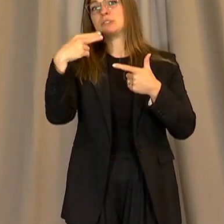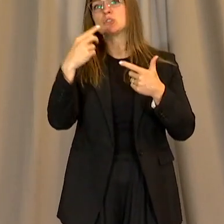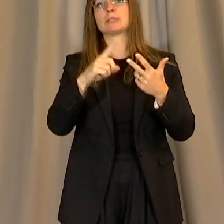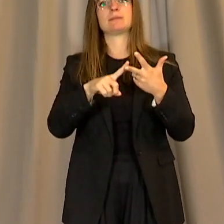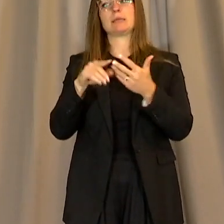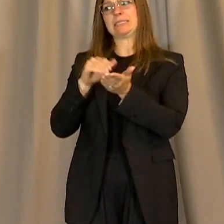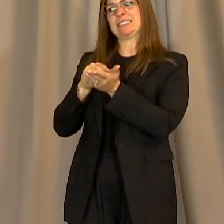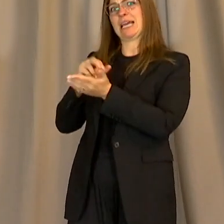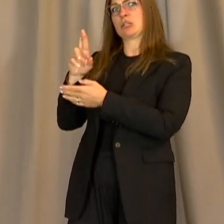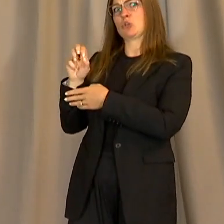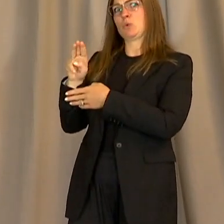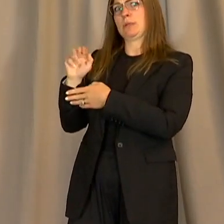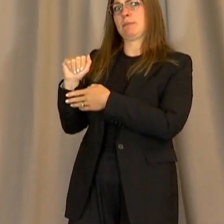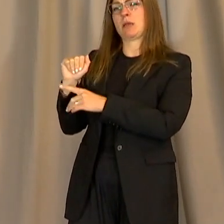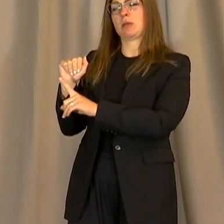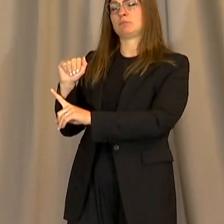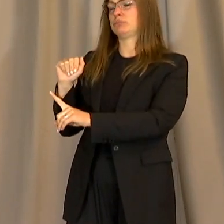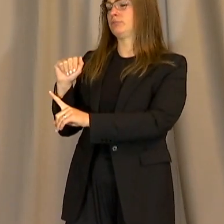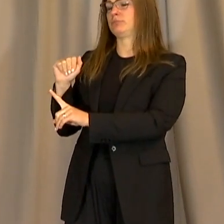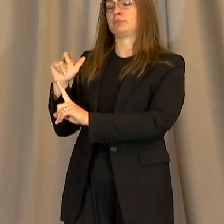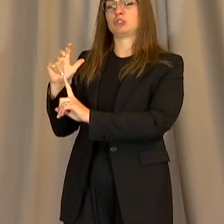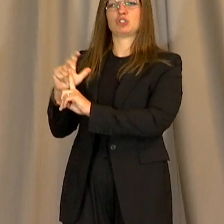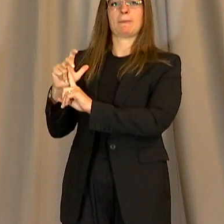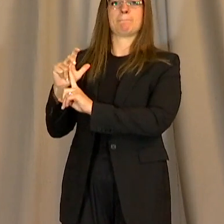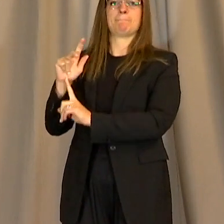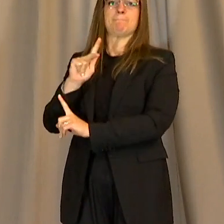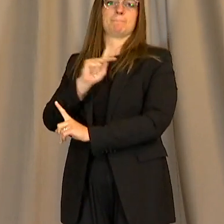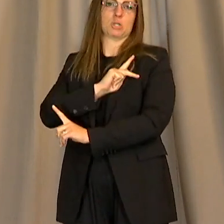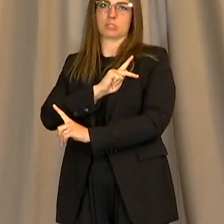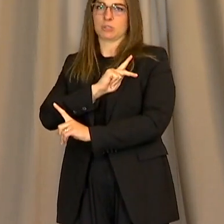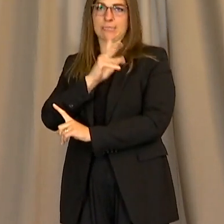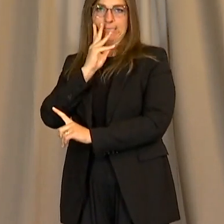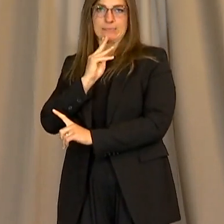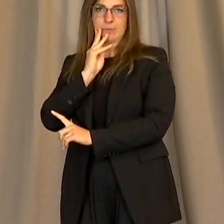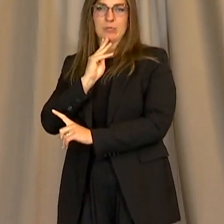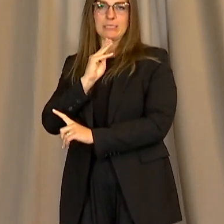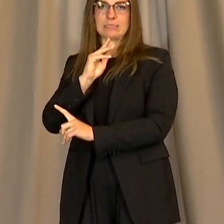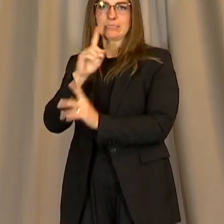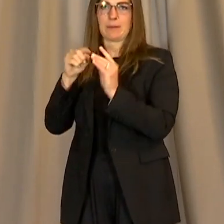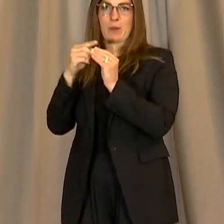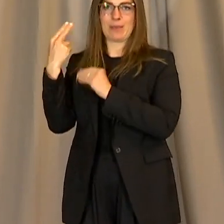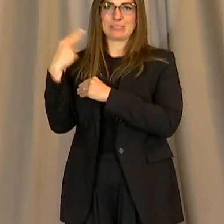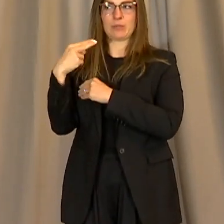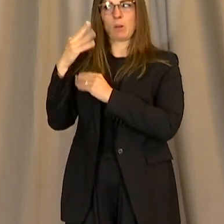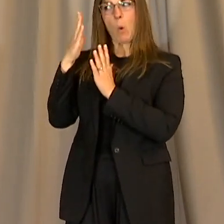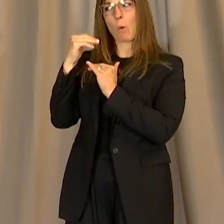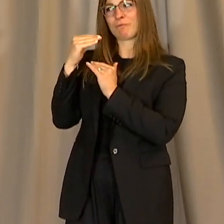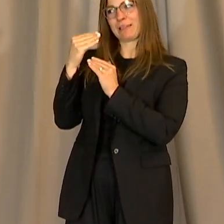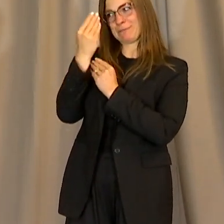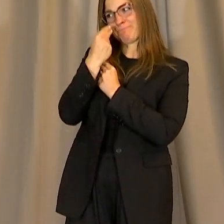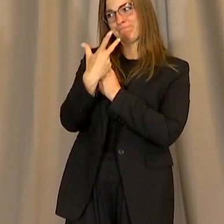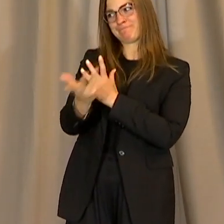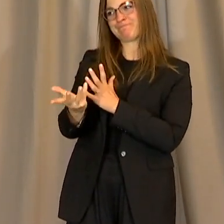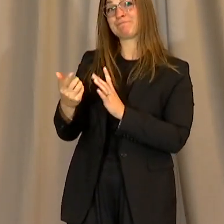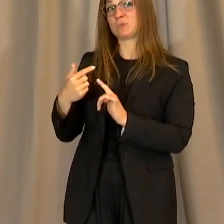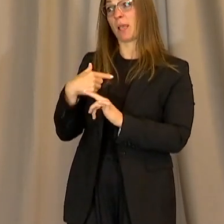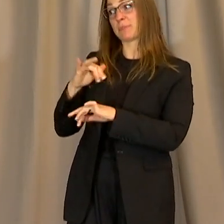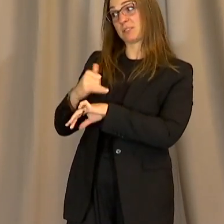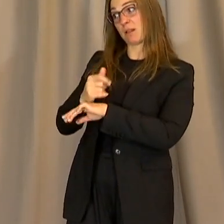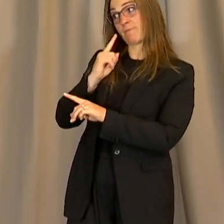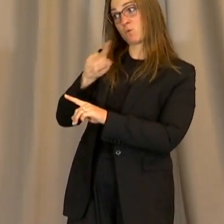Dr. Rema has a great personal experience on history that I'm hoping she's going to share, so I'll set her up with that.